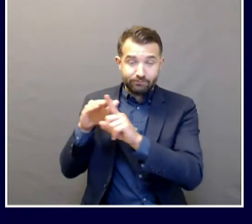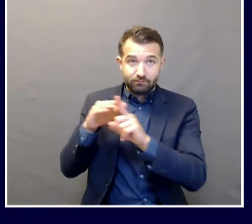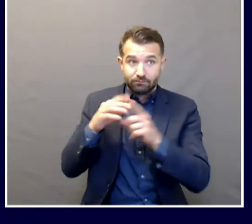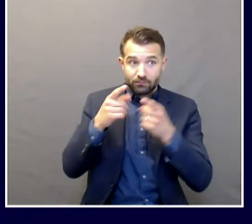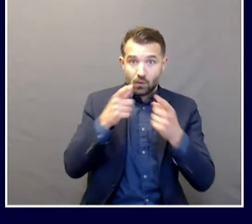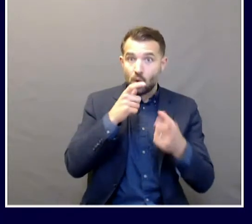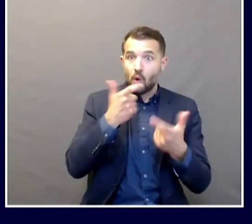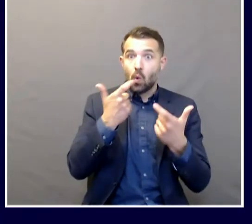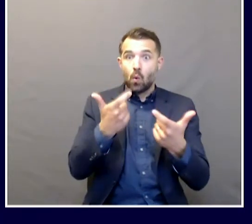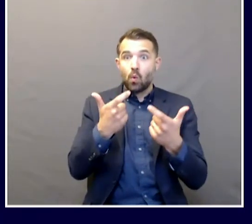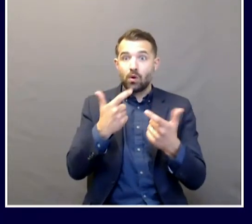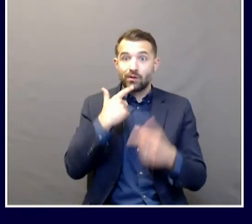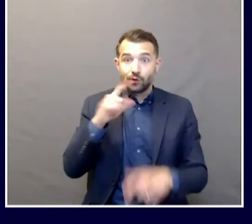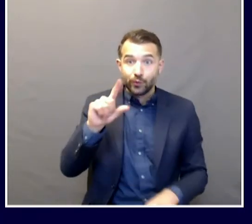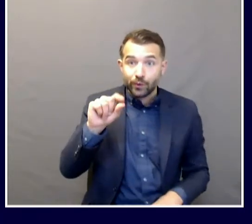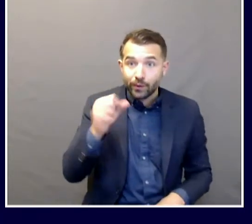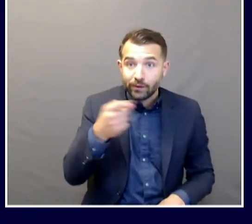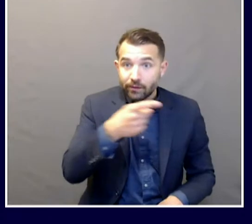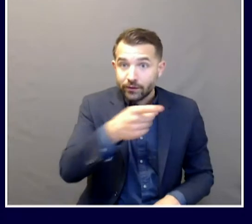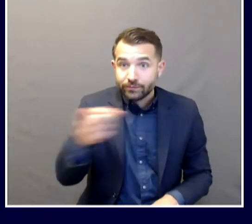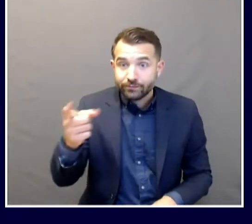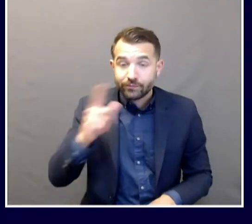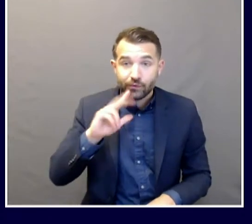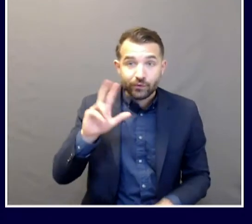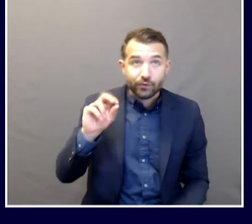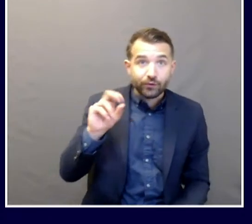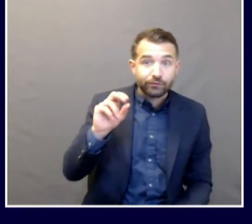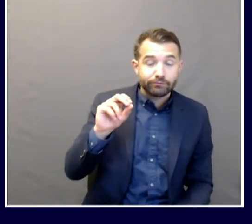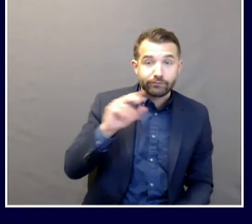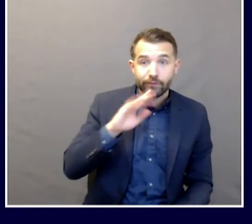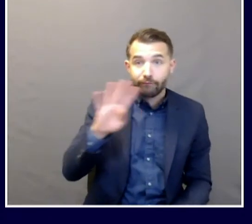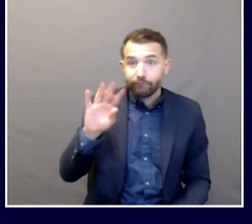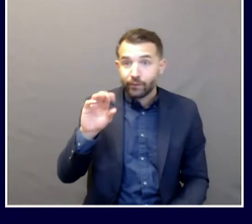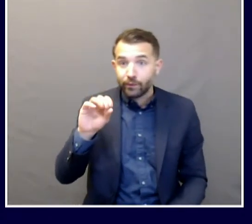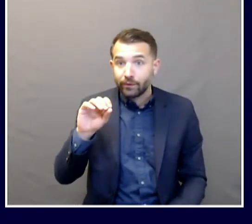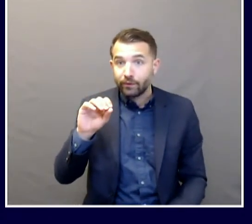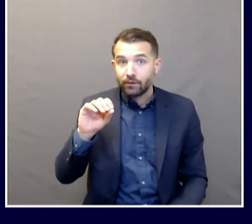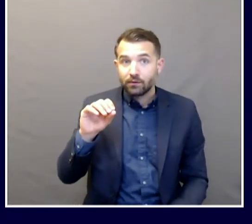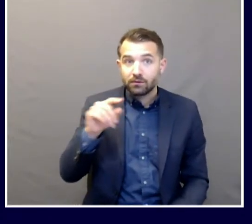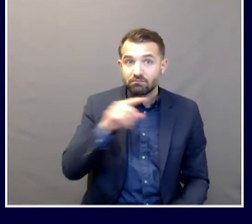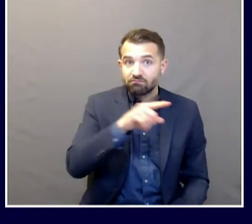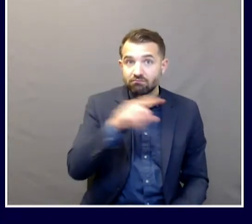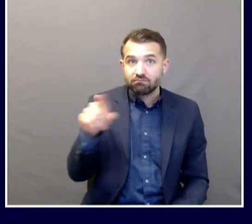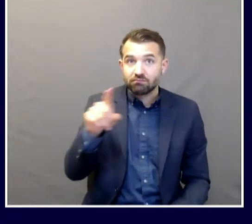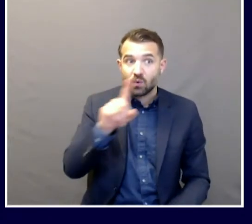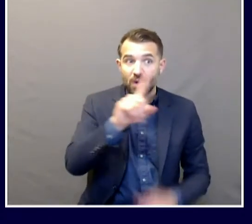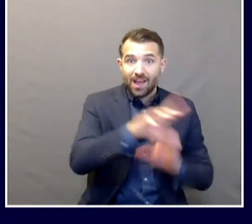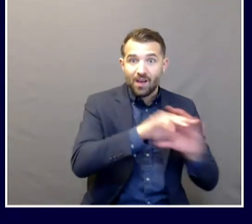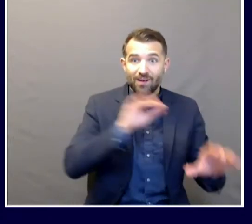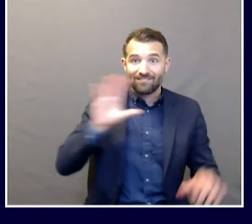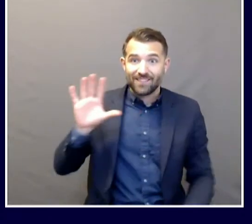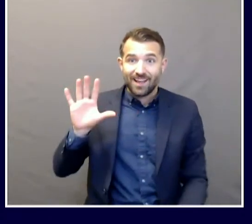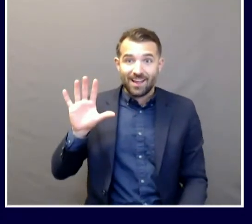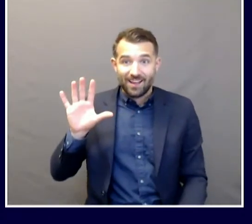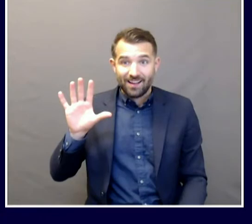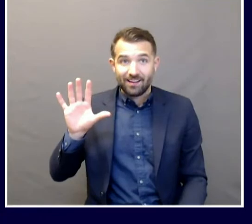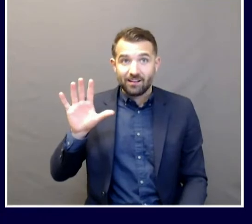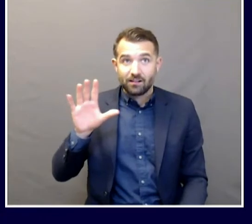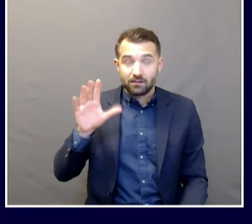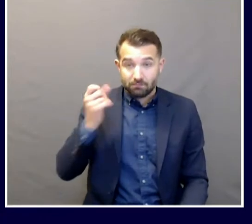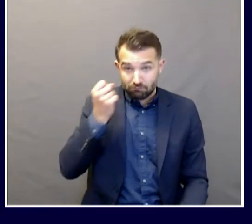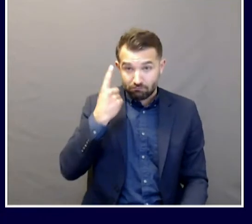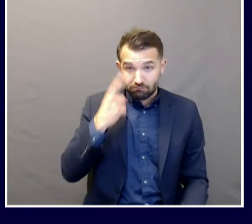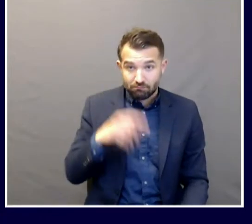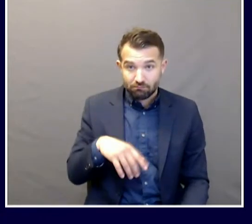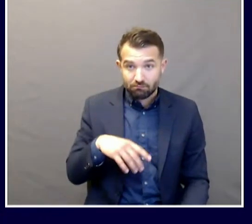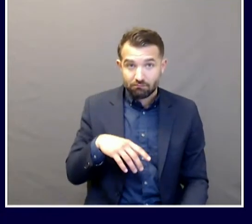20s, 30s, and 40s. But 1 out of every 5 people in that age category, in your age category, has been fully